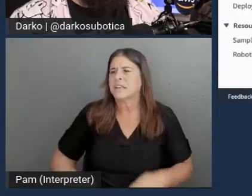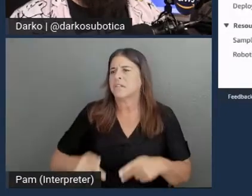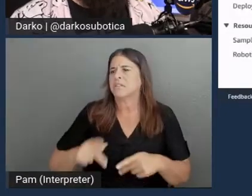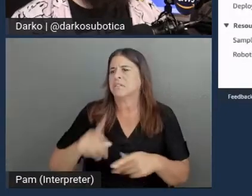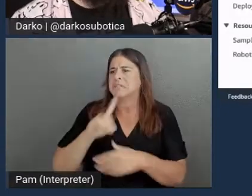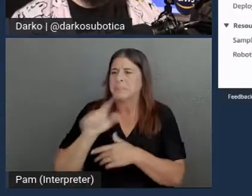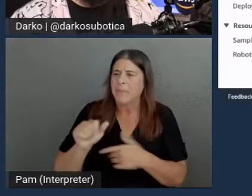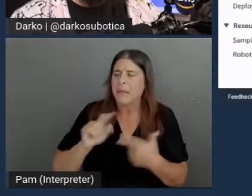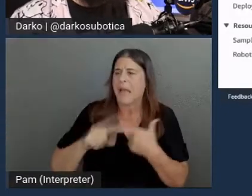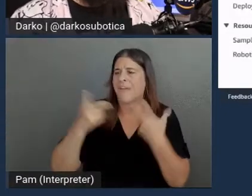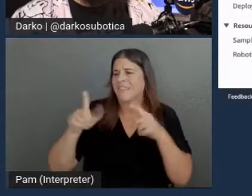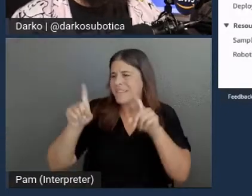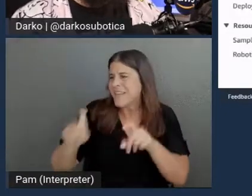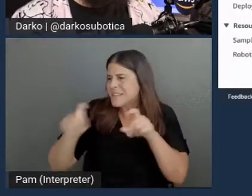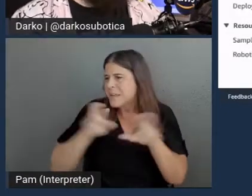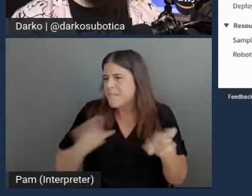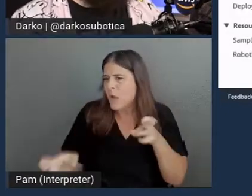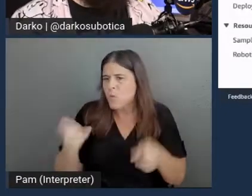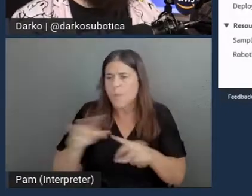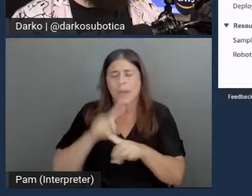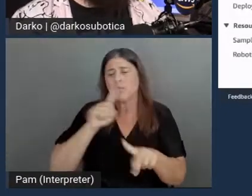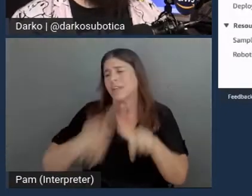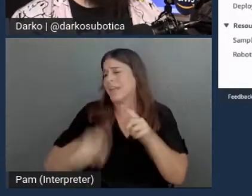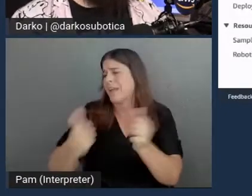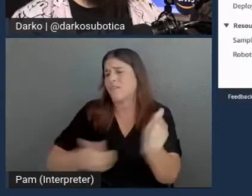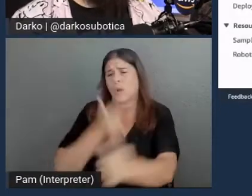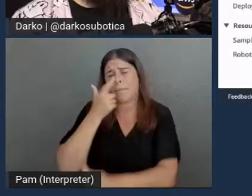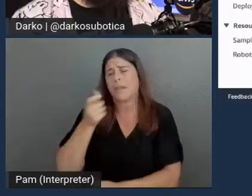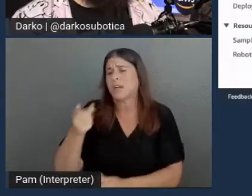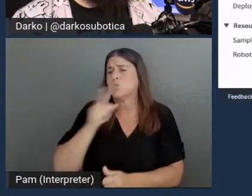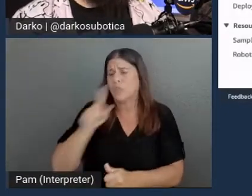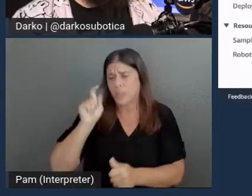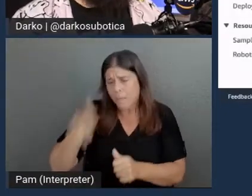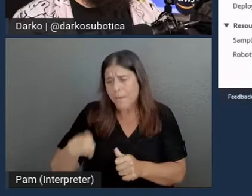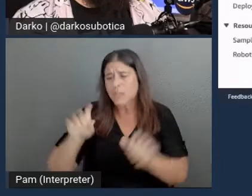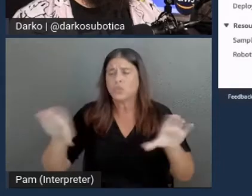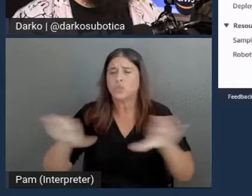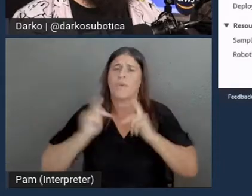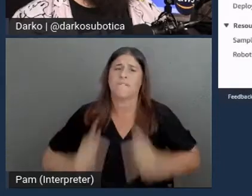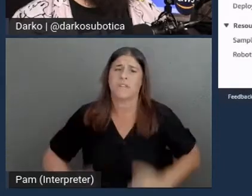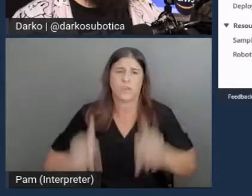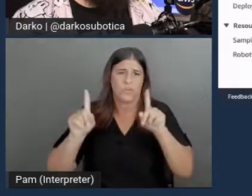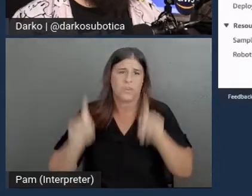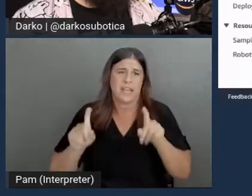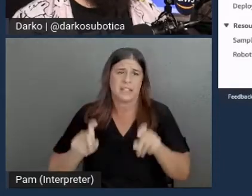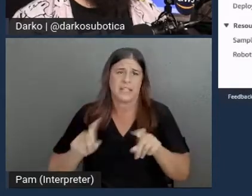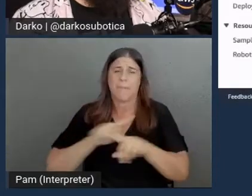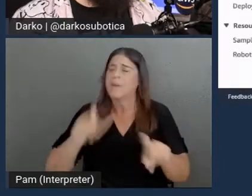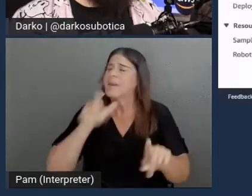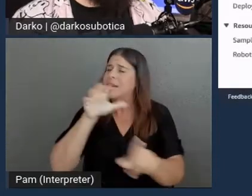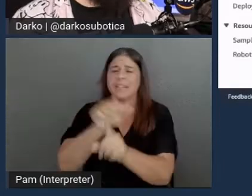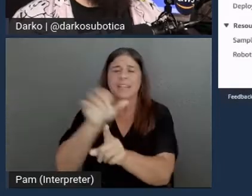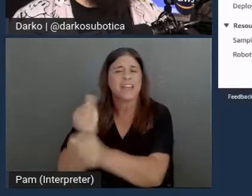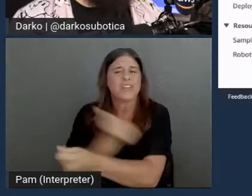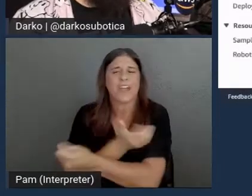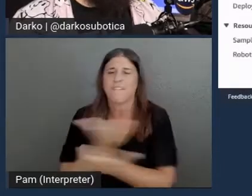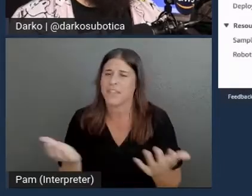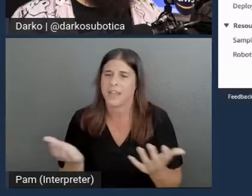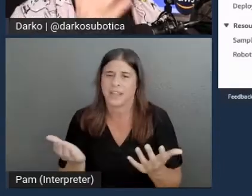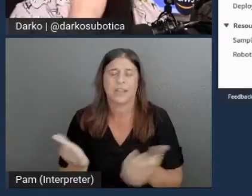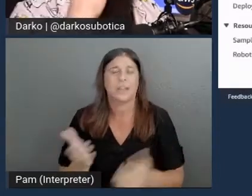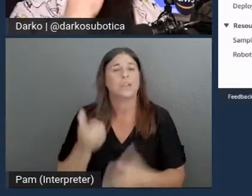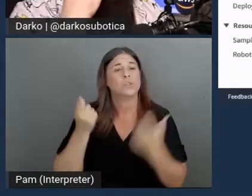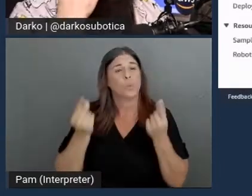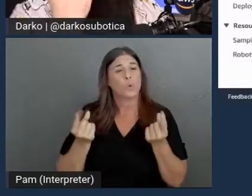which you really can't avoid because at the end you do need to do physical testing, but it doesn't catch everything. Yeah. So what you'll get to do